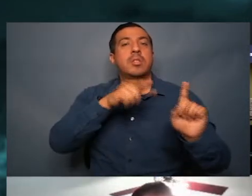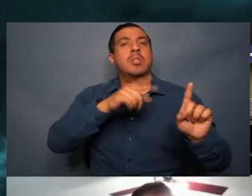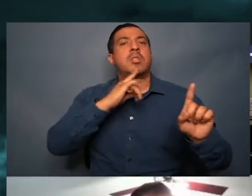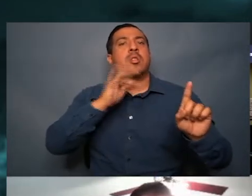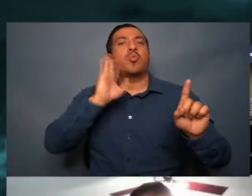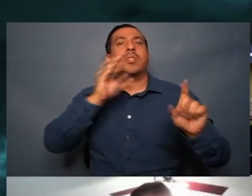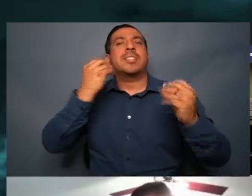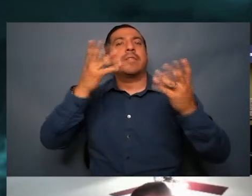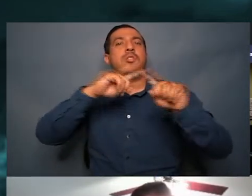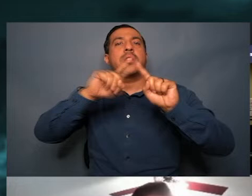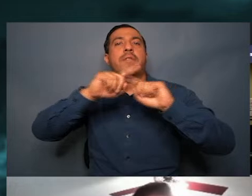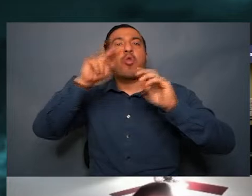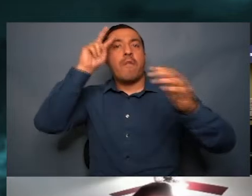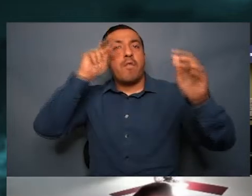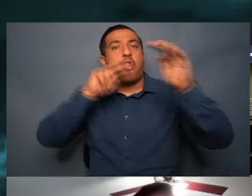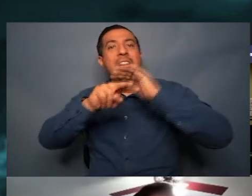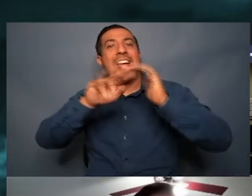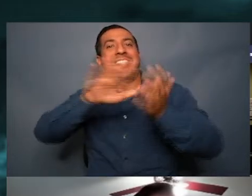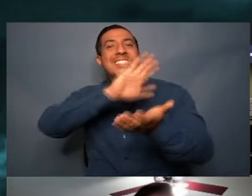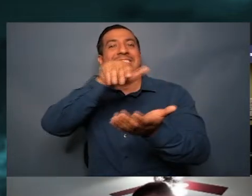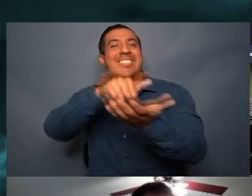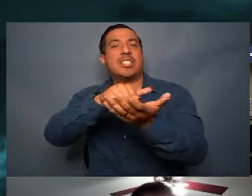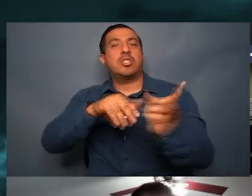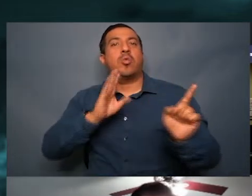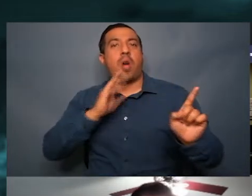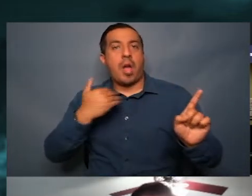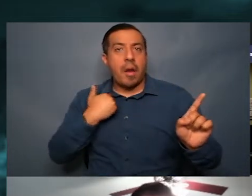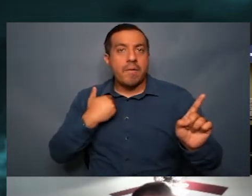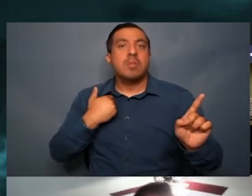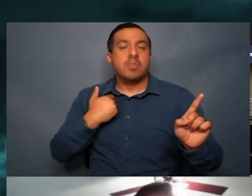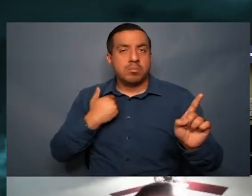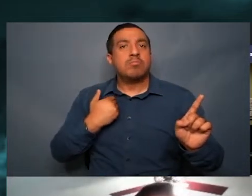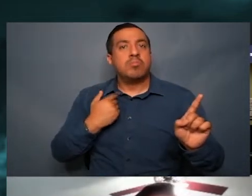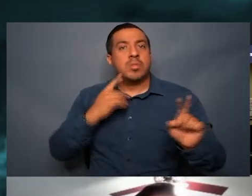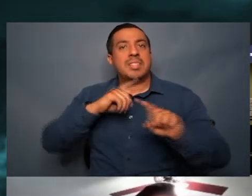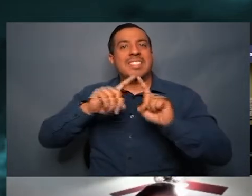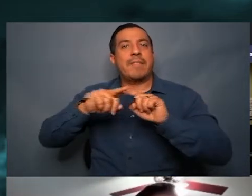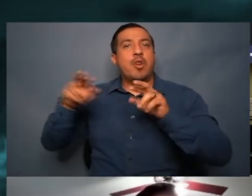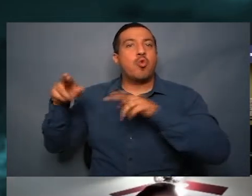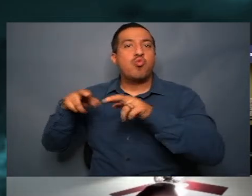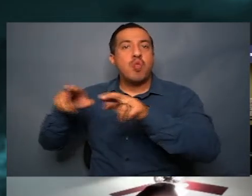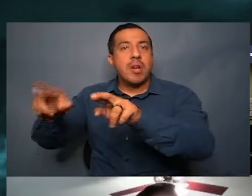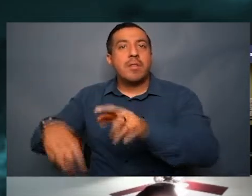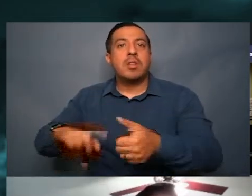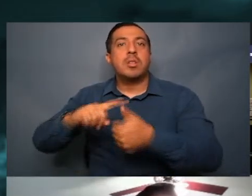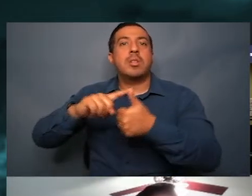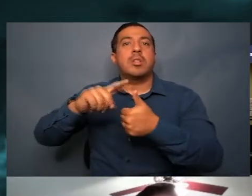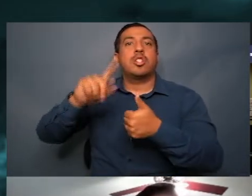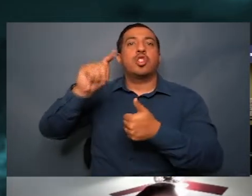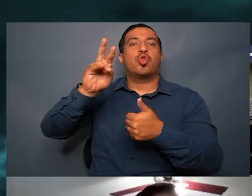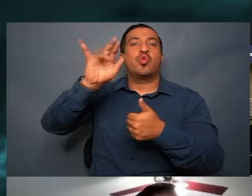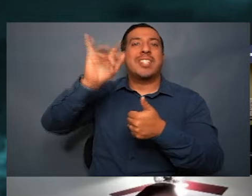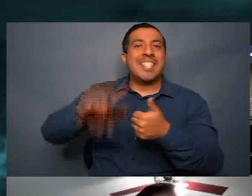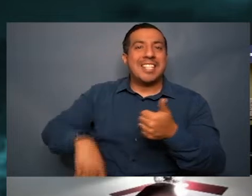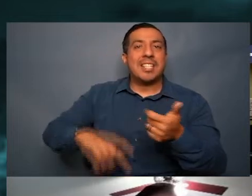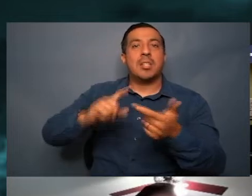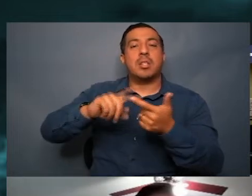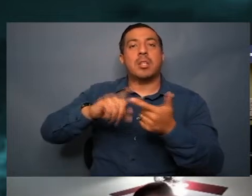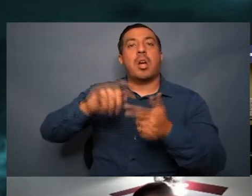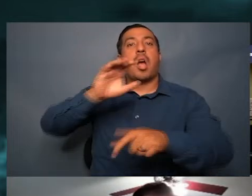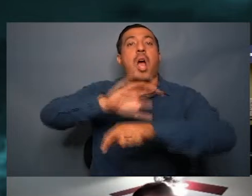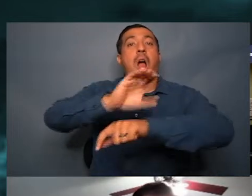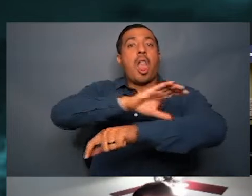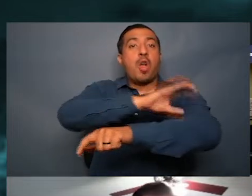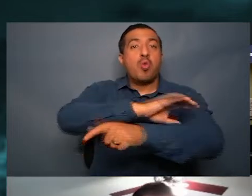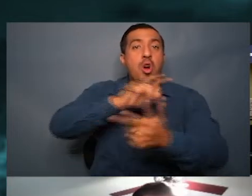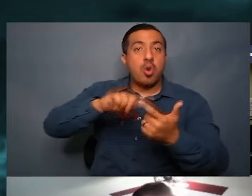you forecasts from the River Forecast Center on some of the rivers, so like the Brazos River, the Trinity River, the Colorado River,